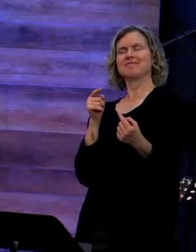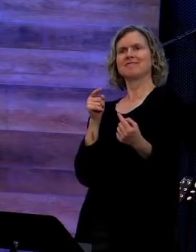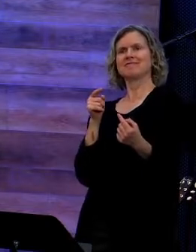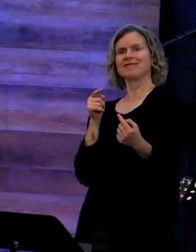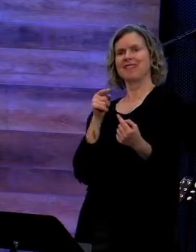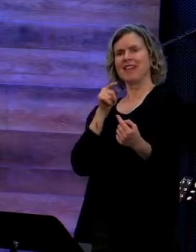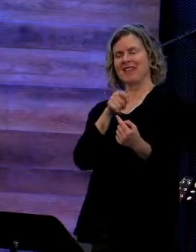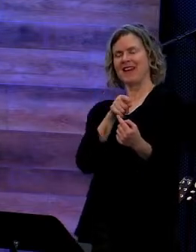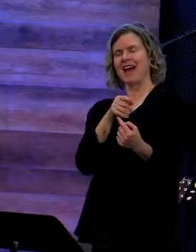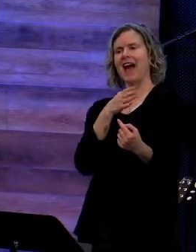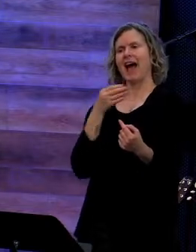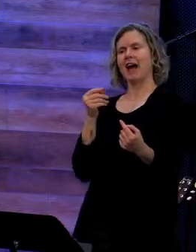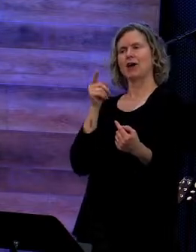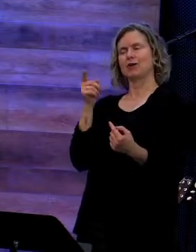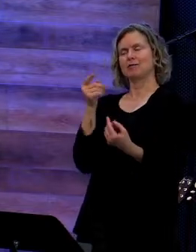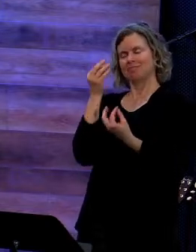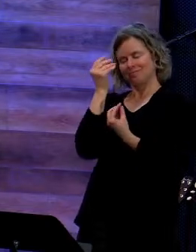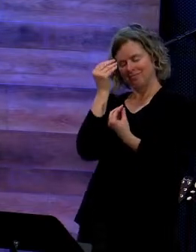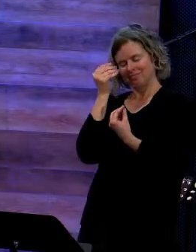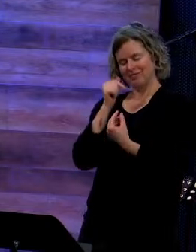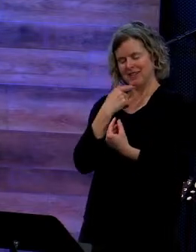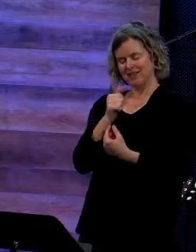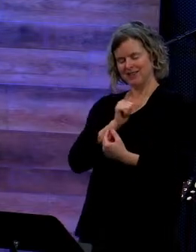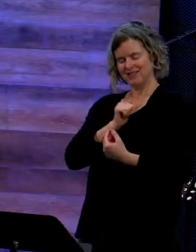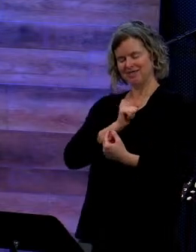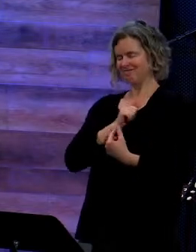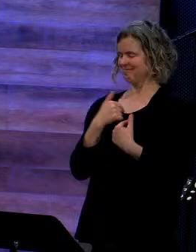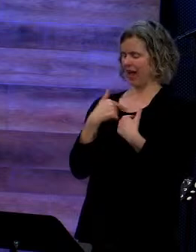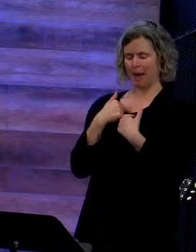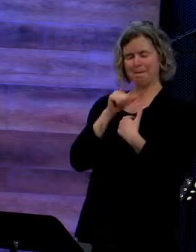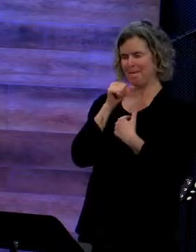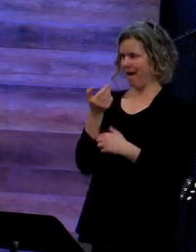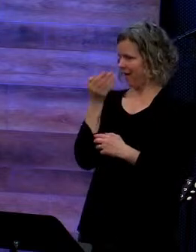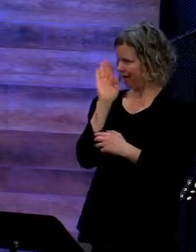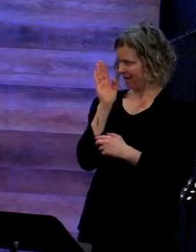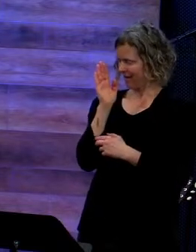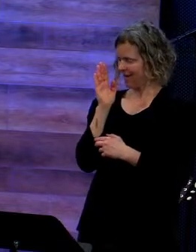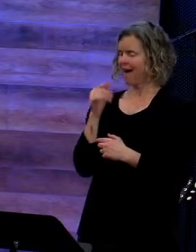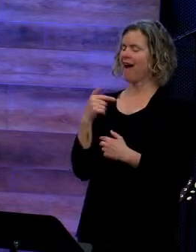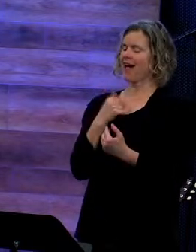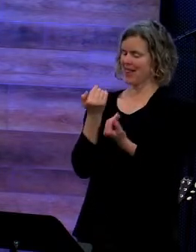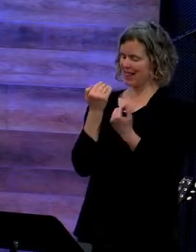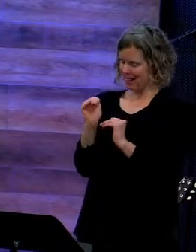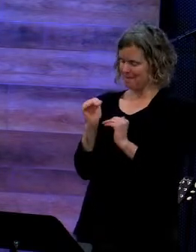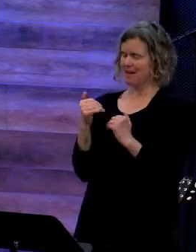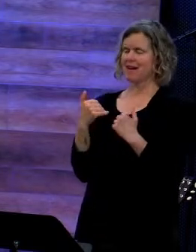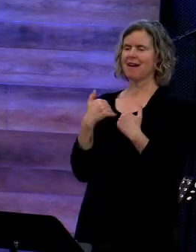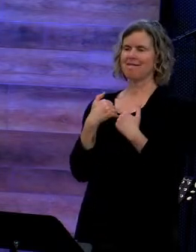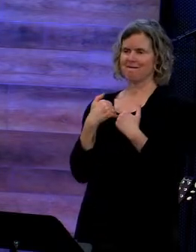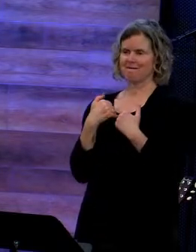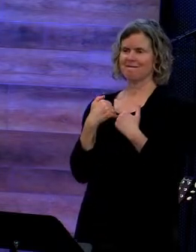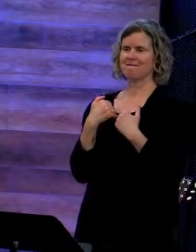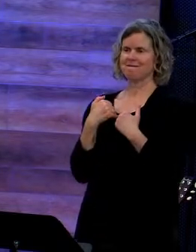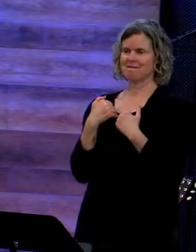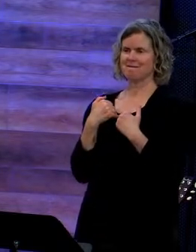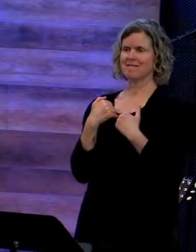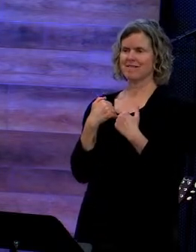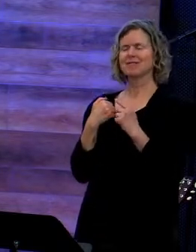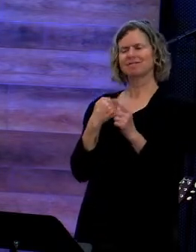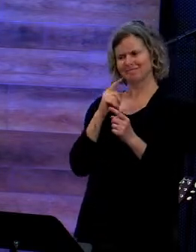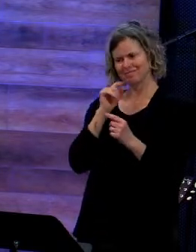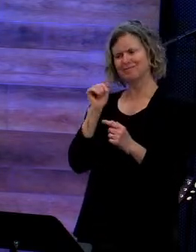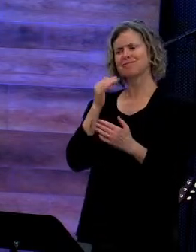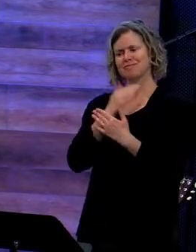the fact that human beings are so weak that we need to rest not only every week, but every day? John Piper has